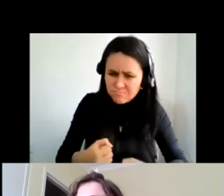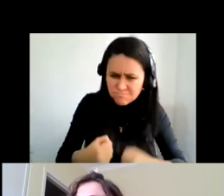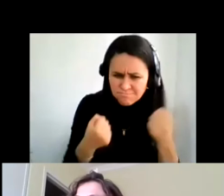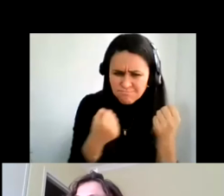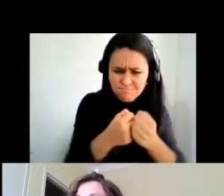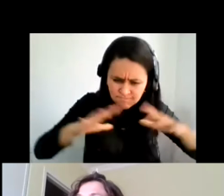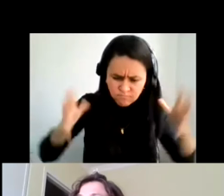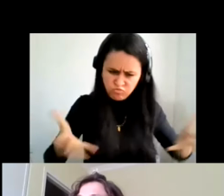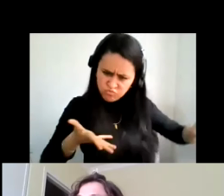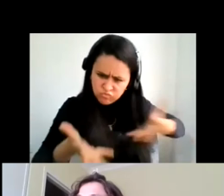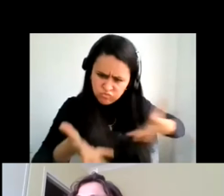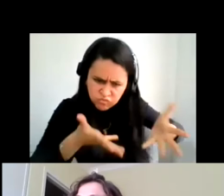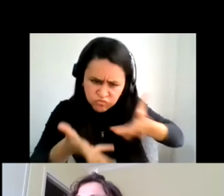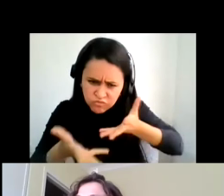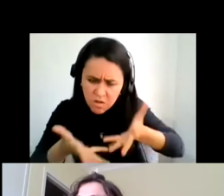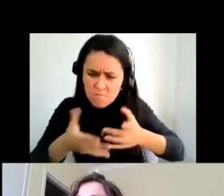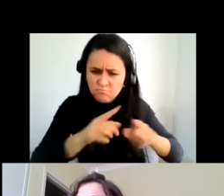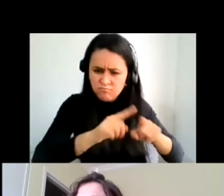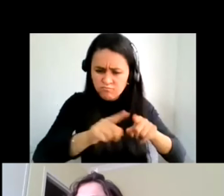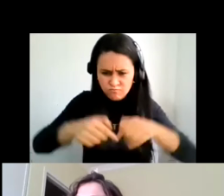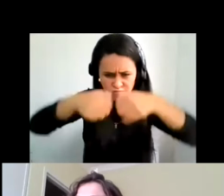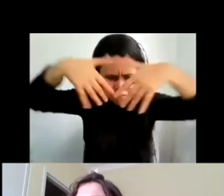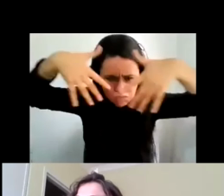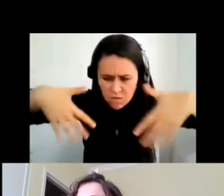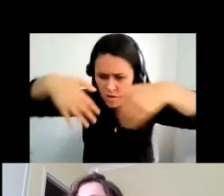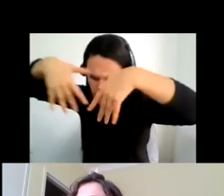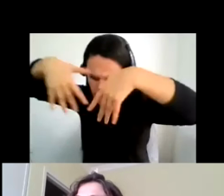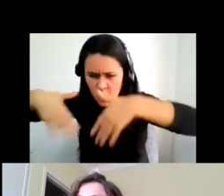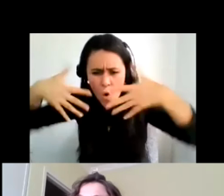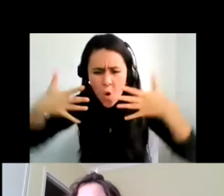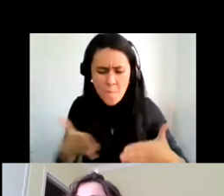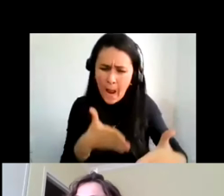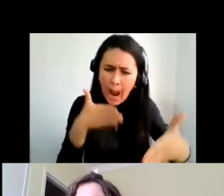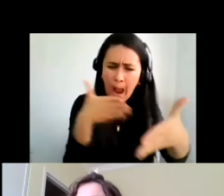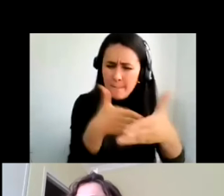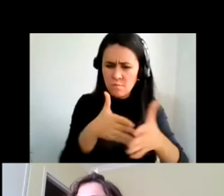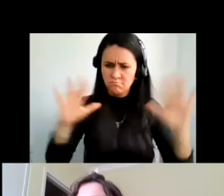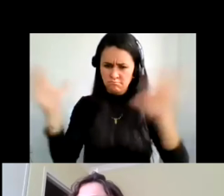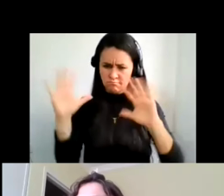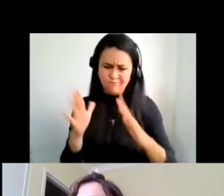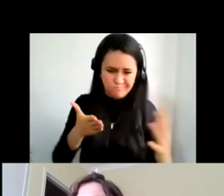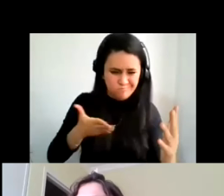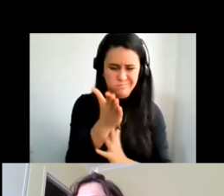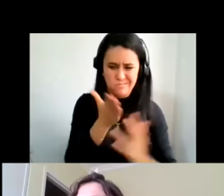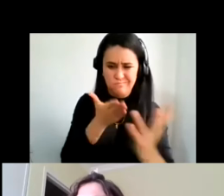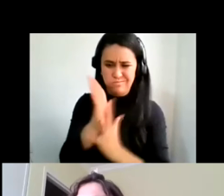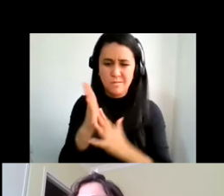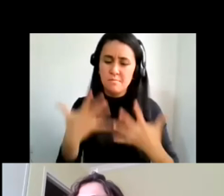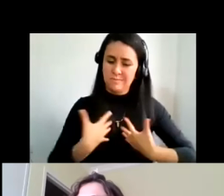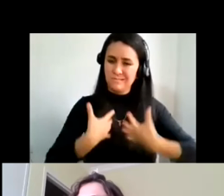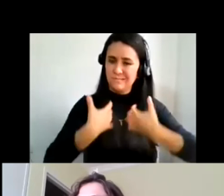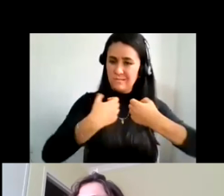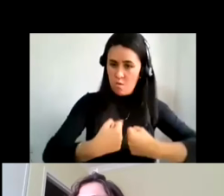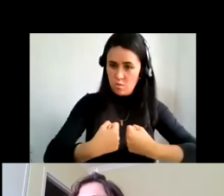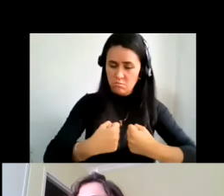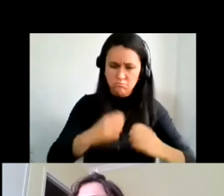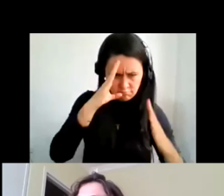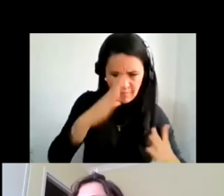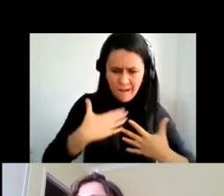to health services, and also commits the organization to working on normative guidance to support member states in doing this.